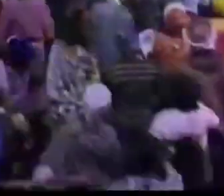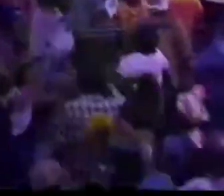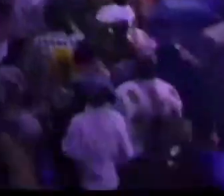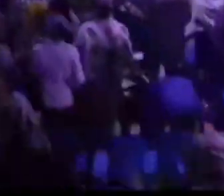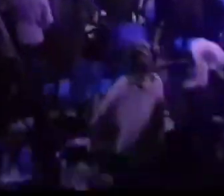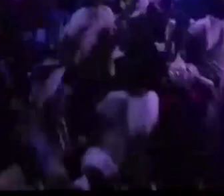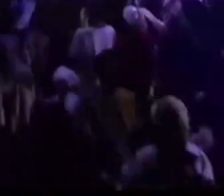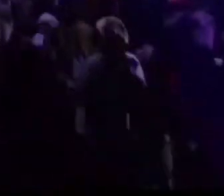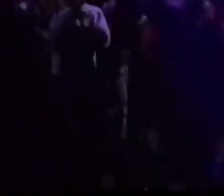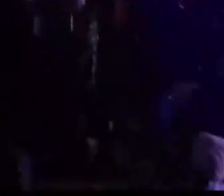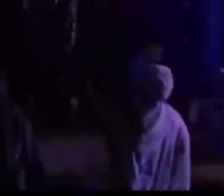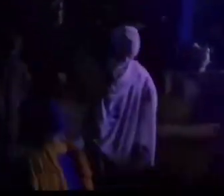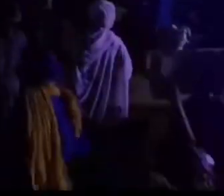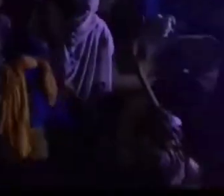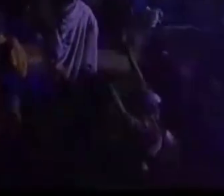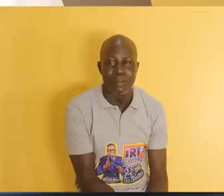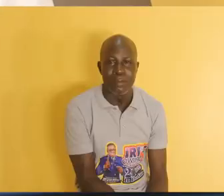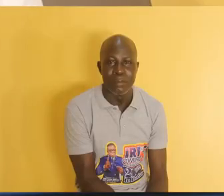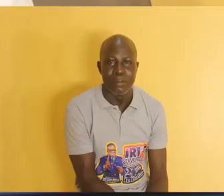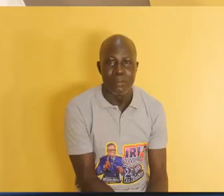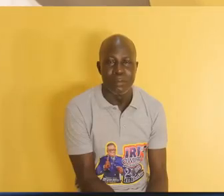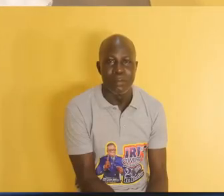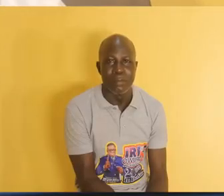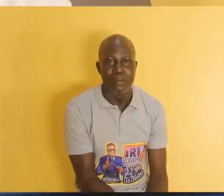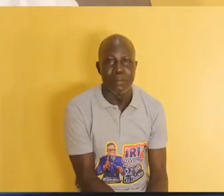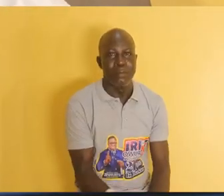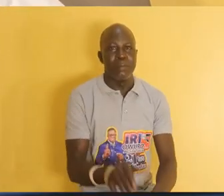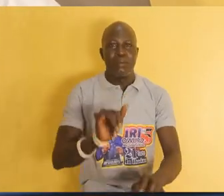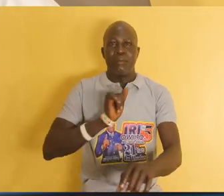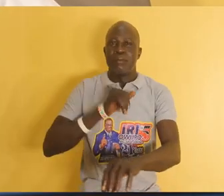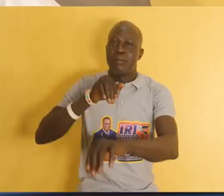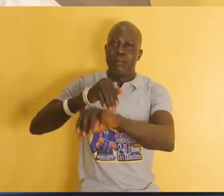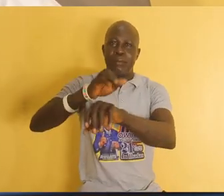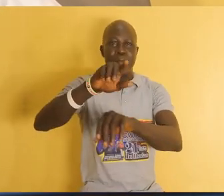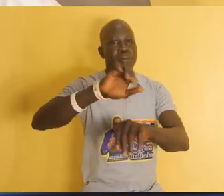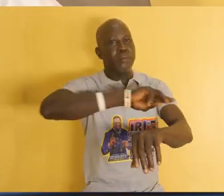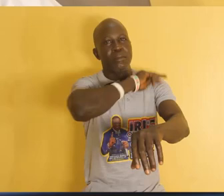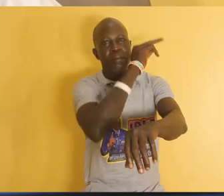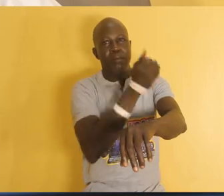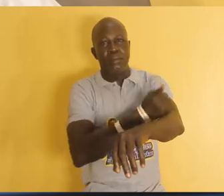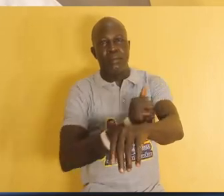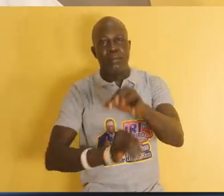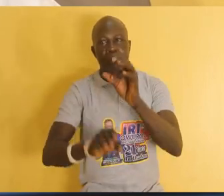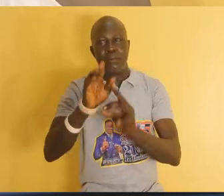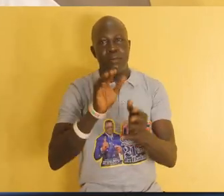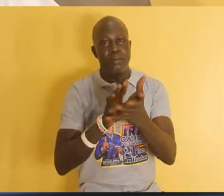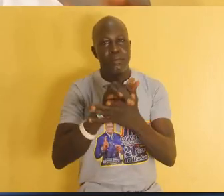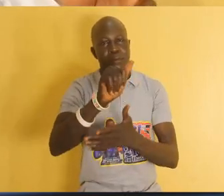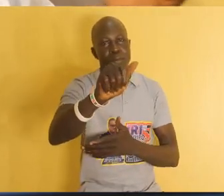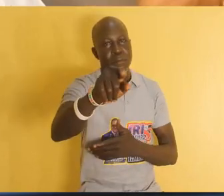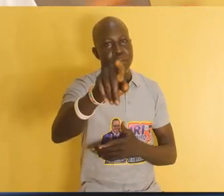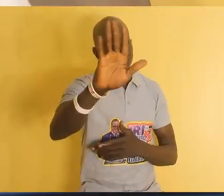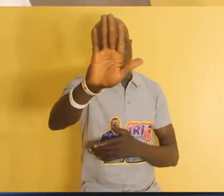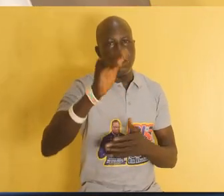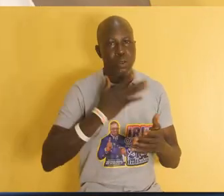eyan soke iwo lo ro eri kan Mora, se jade. I send false authority. Bo ba gbagbo. If you believe.